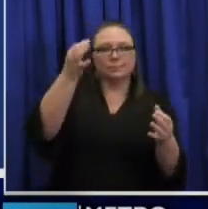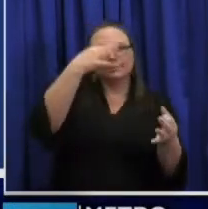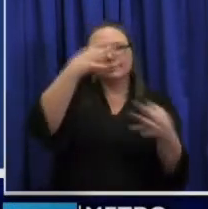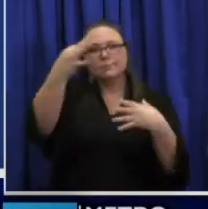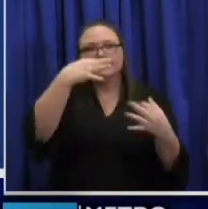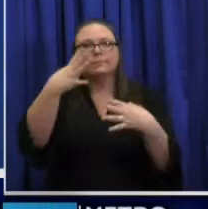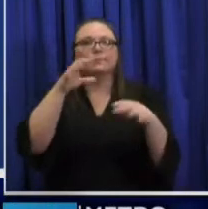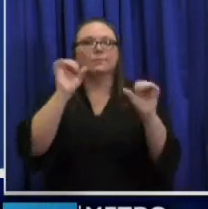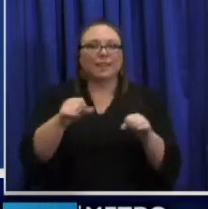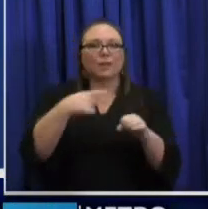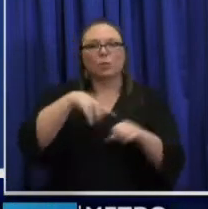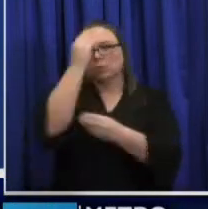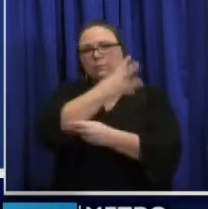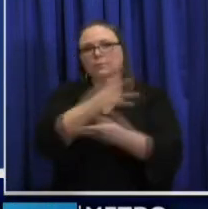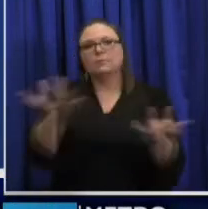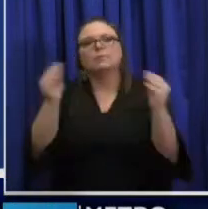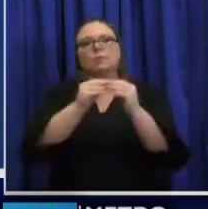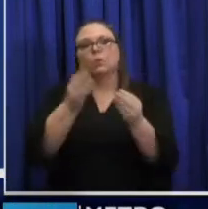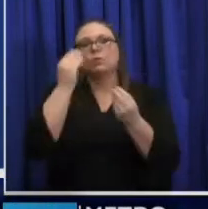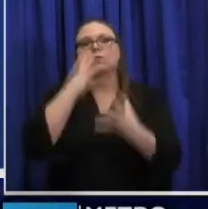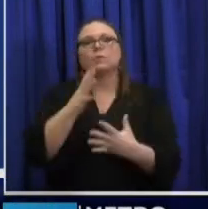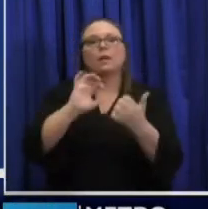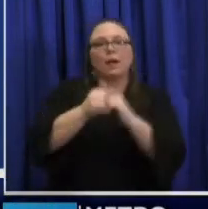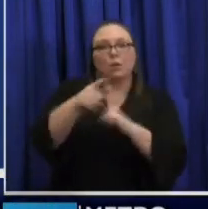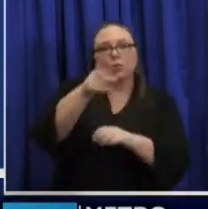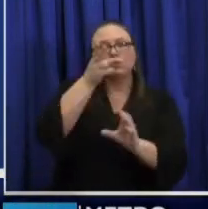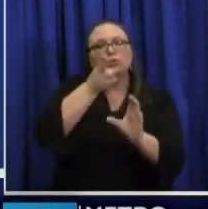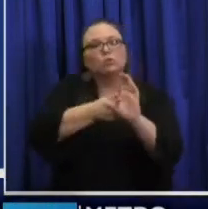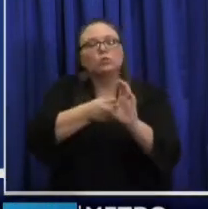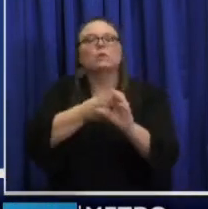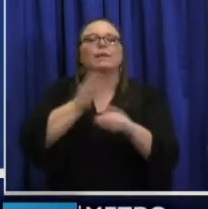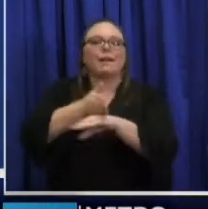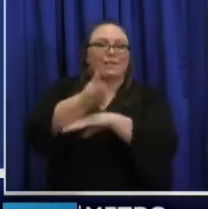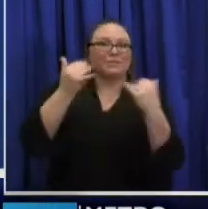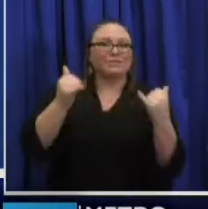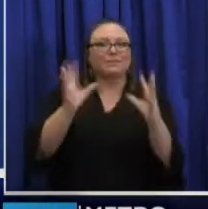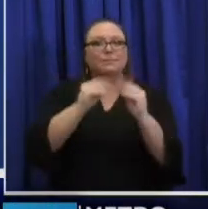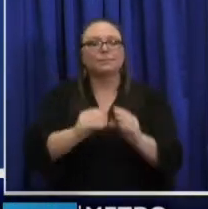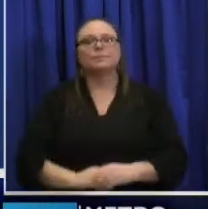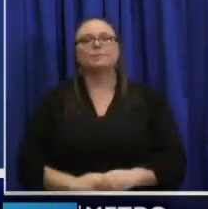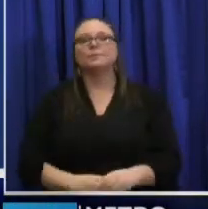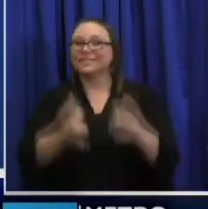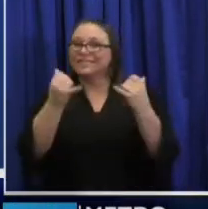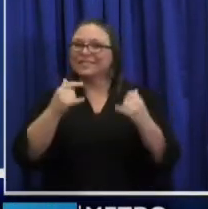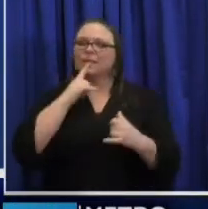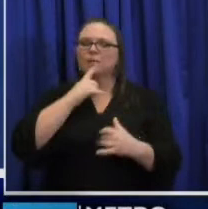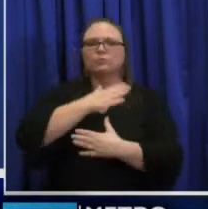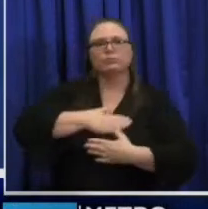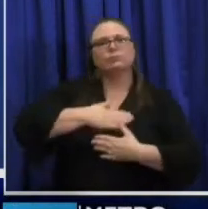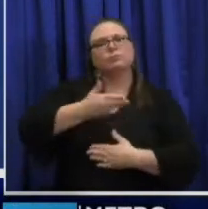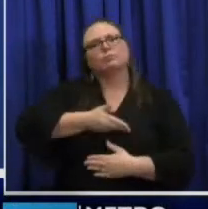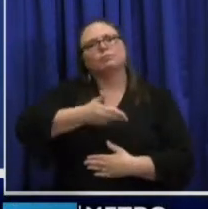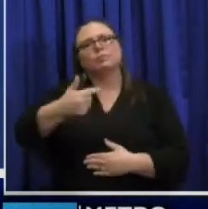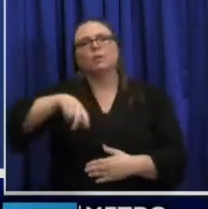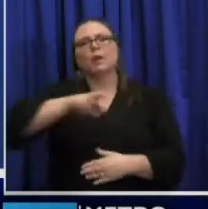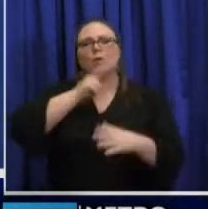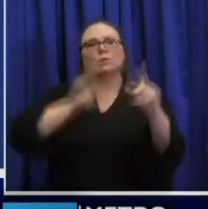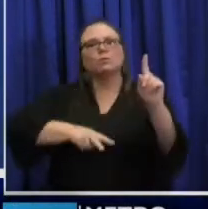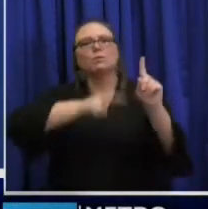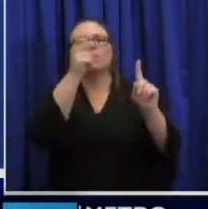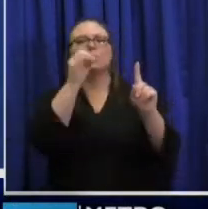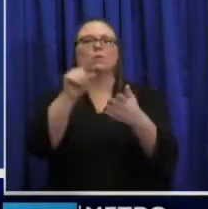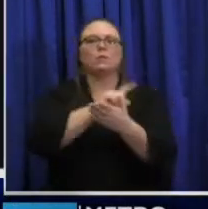attend after tomorrow's meeting. Now, today, I am pleased to introduce our hero of the week,